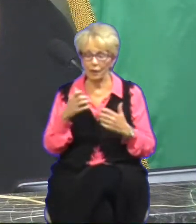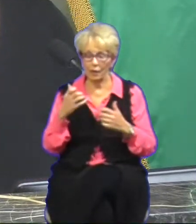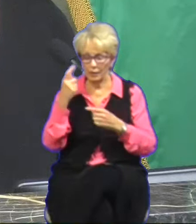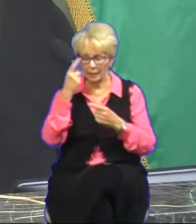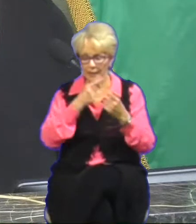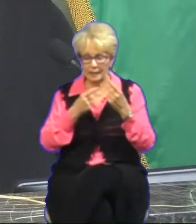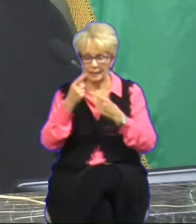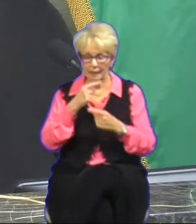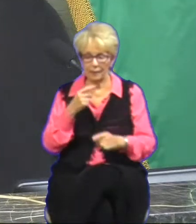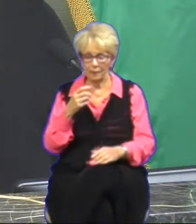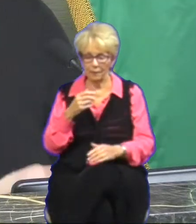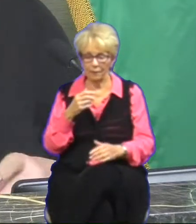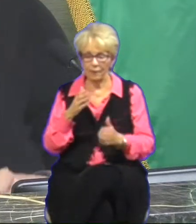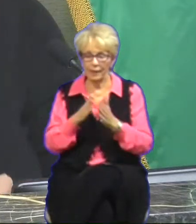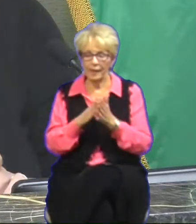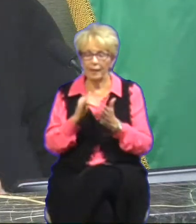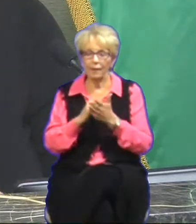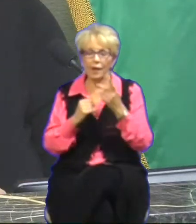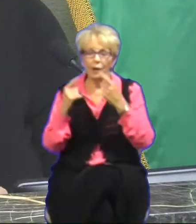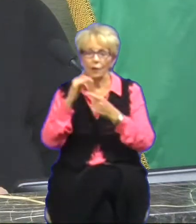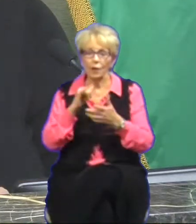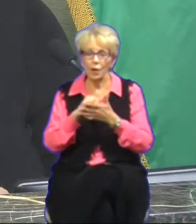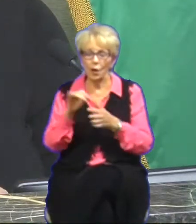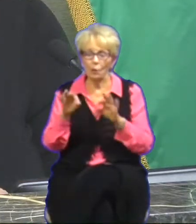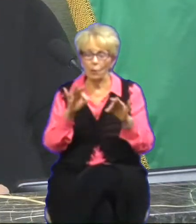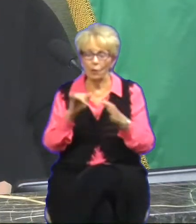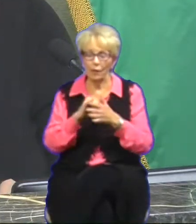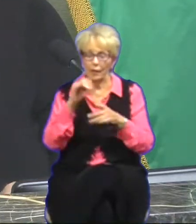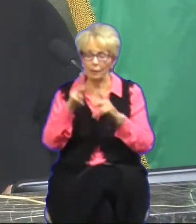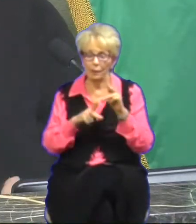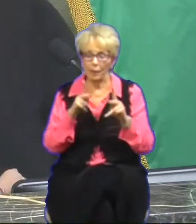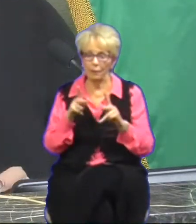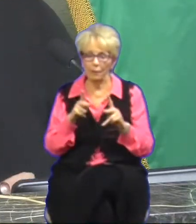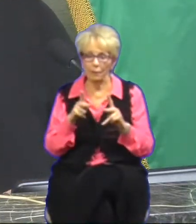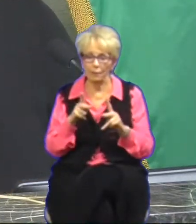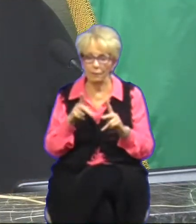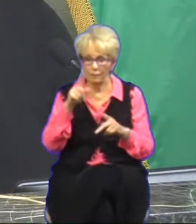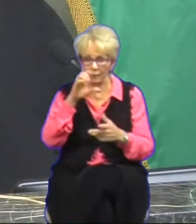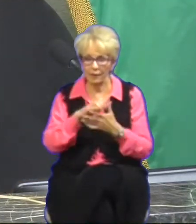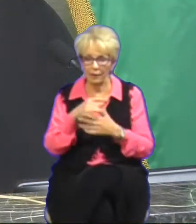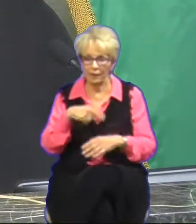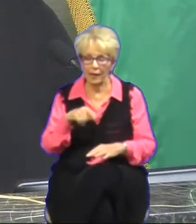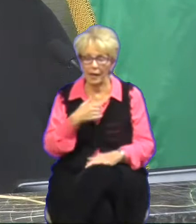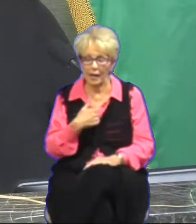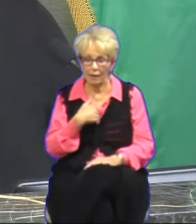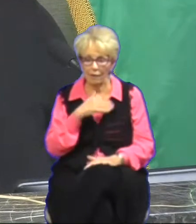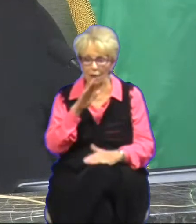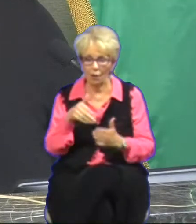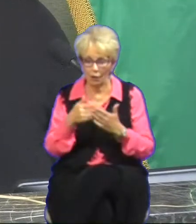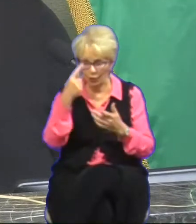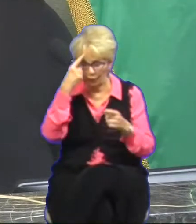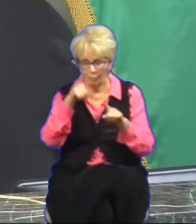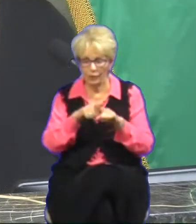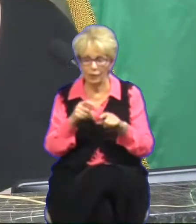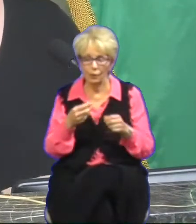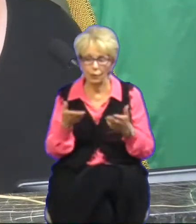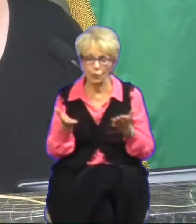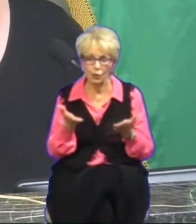consider. Would ask that you consider appointing these people. I believe that they have all agreed to